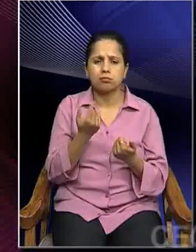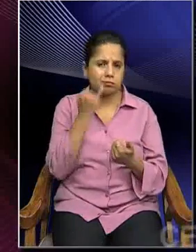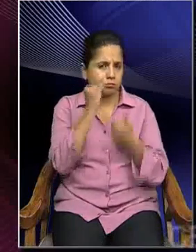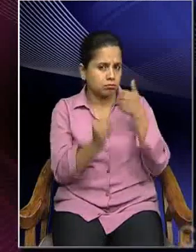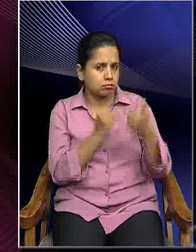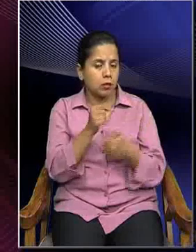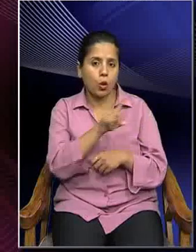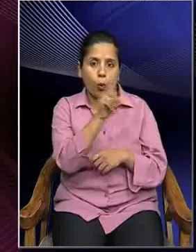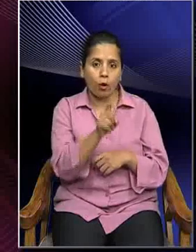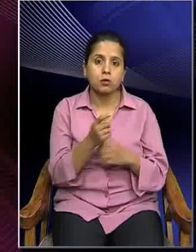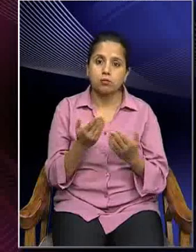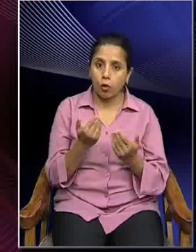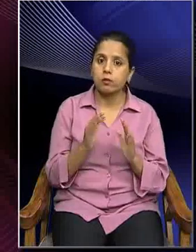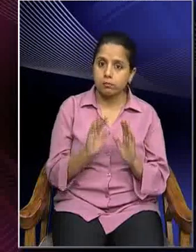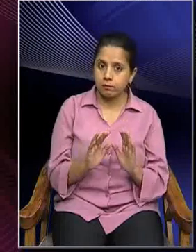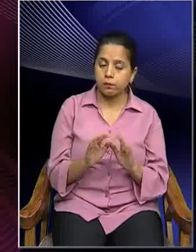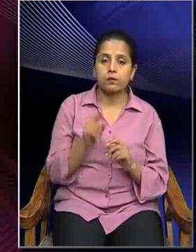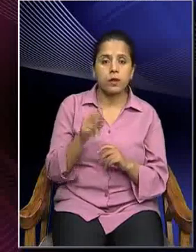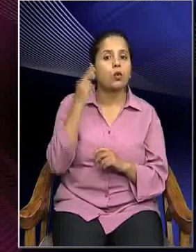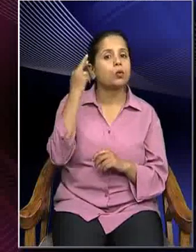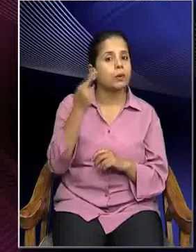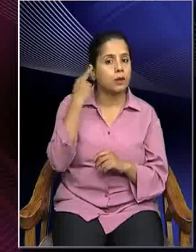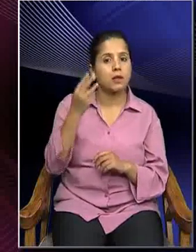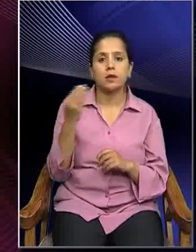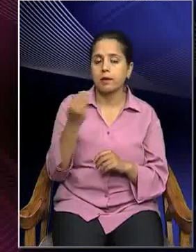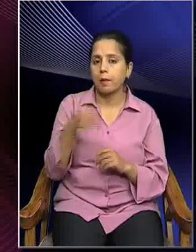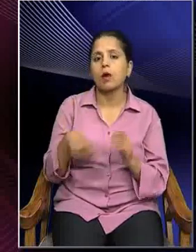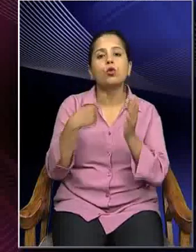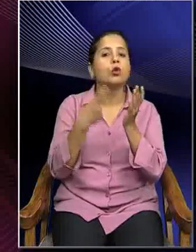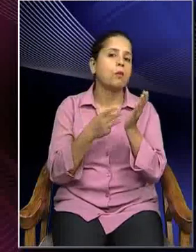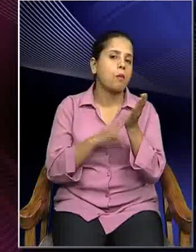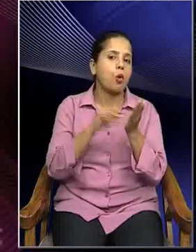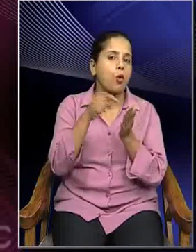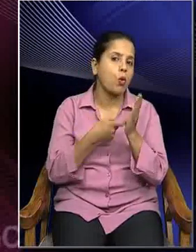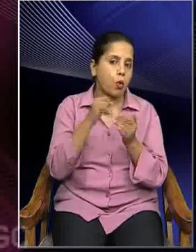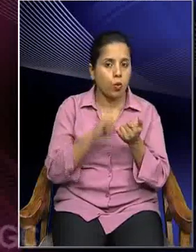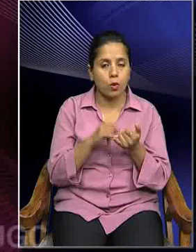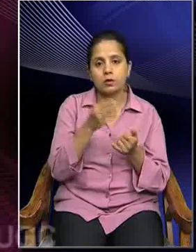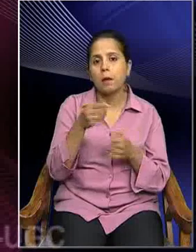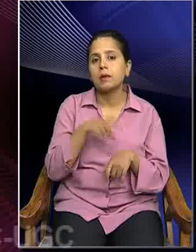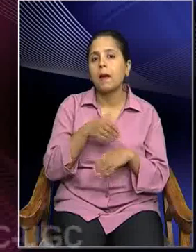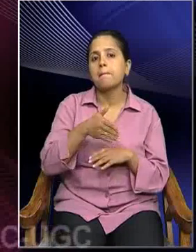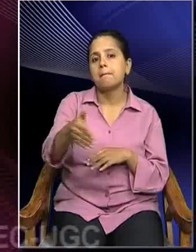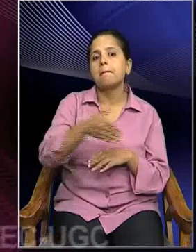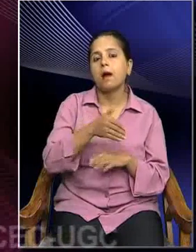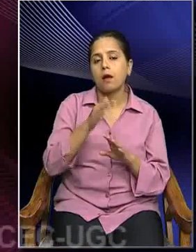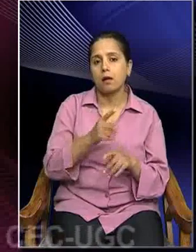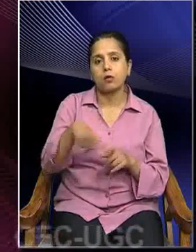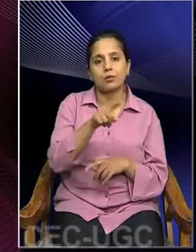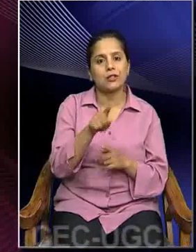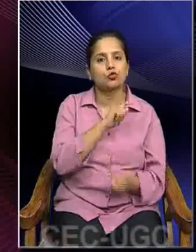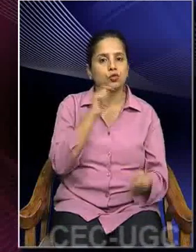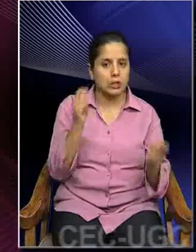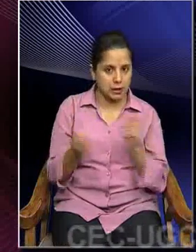and questioned, and therefore certain mores which have been there for a period of time needs to